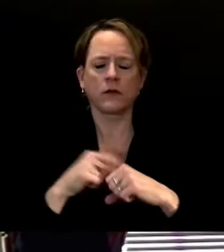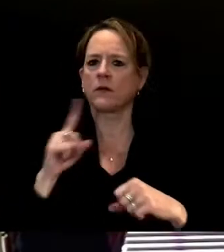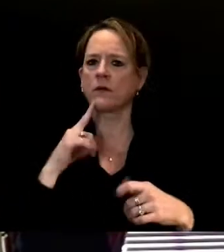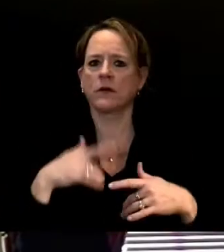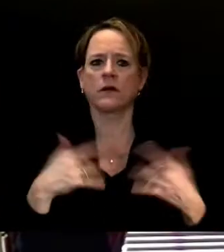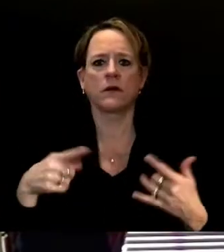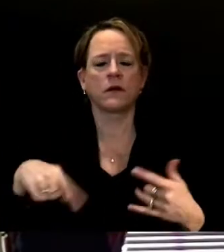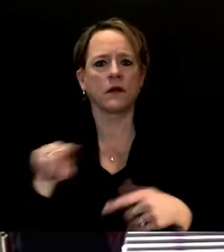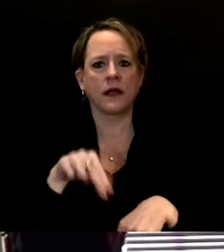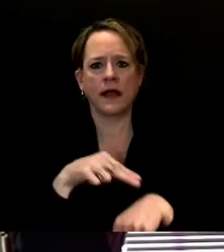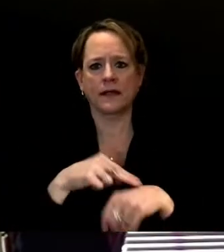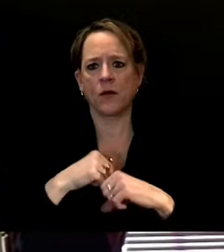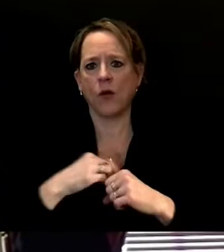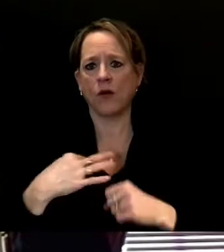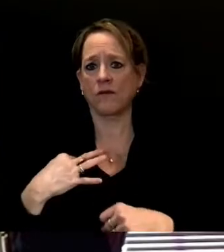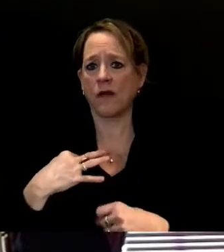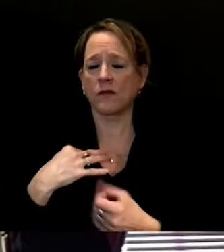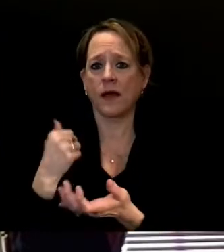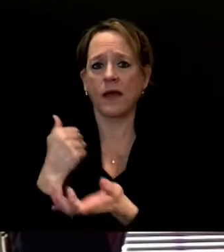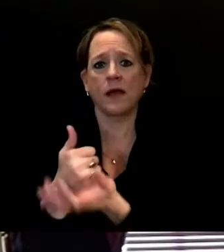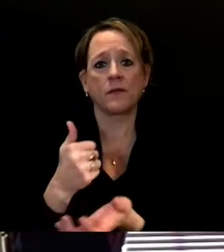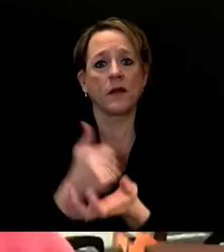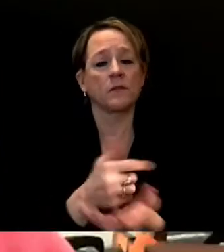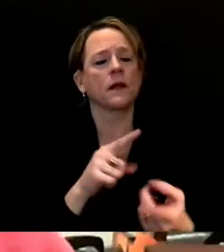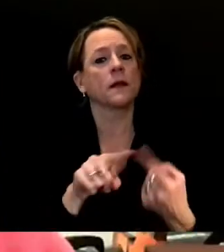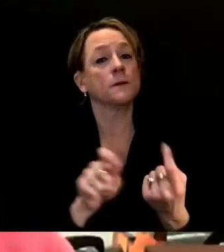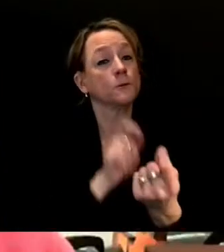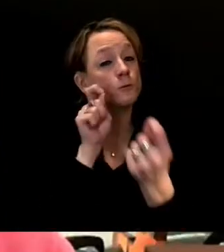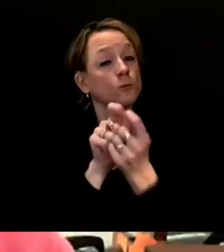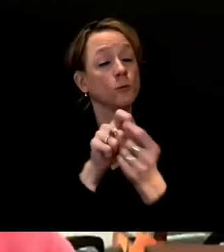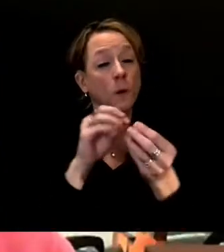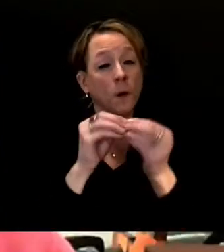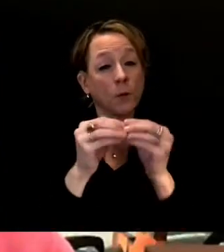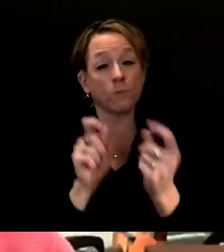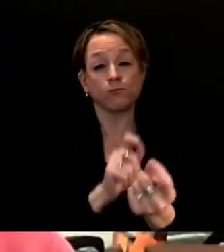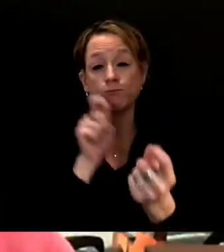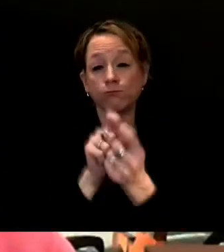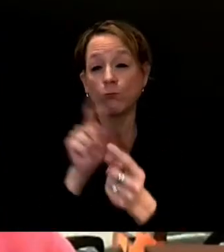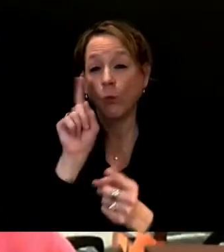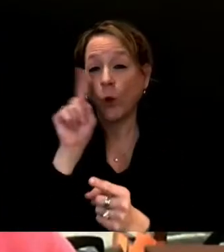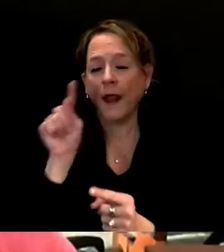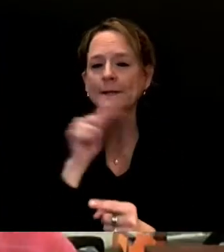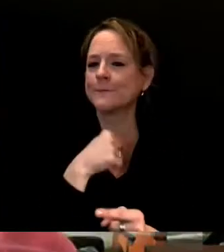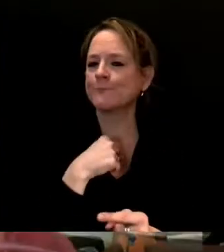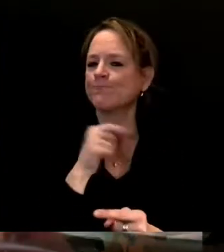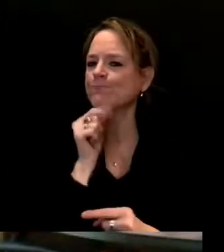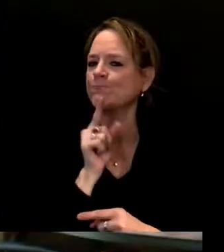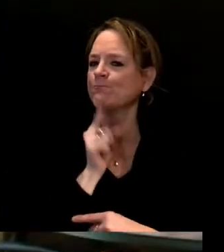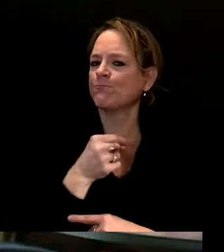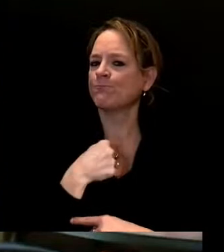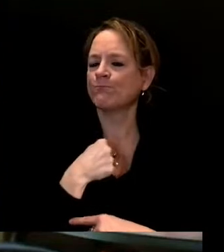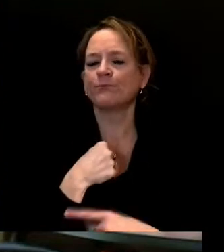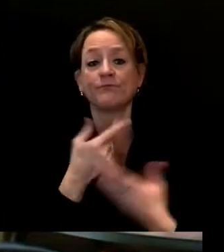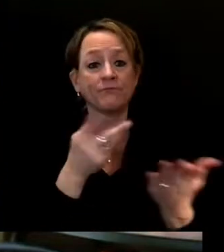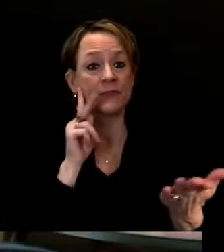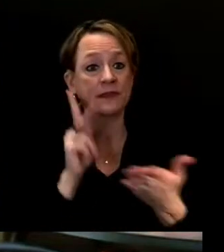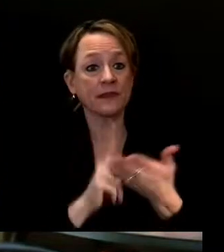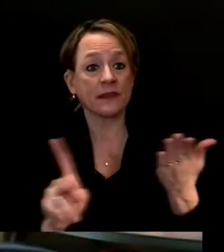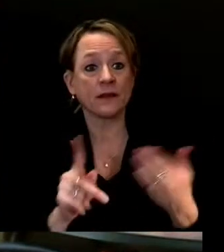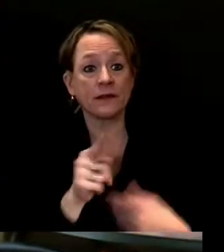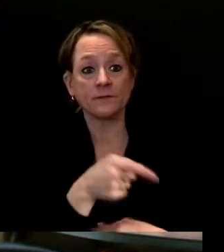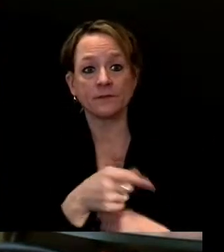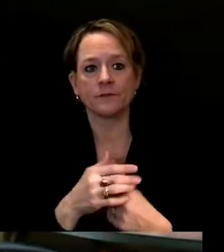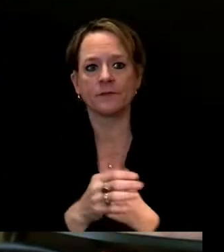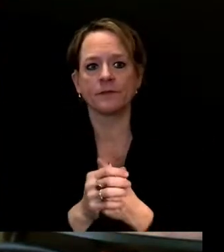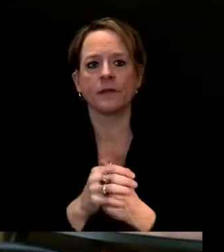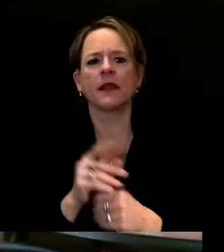where, I'm not certain of. Right, we can certainly follow up with more specifics. What I can say for the initial Guard members